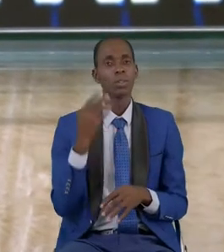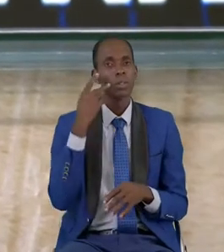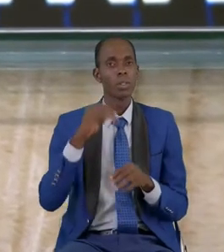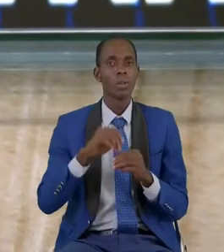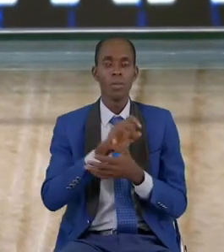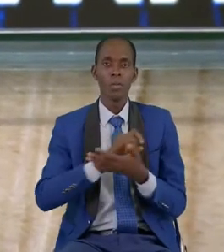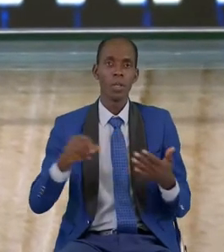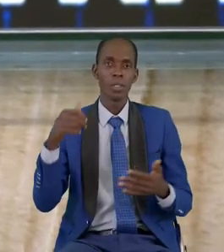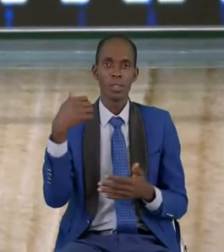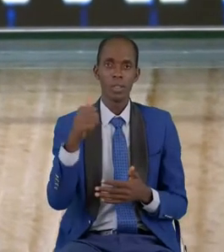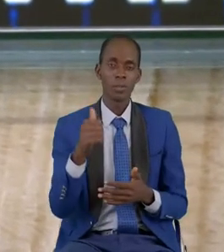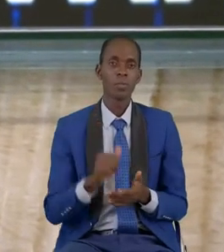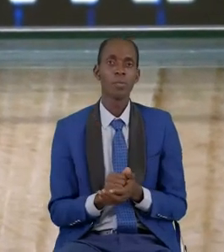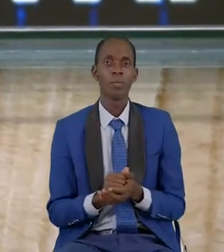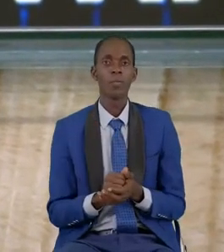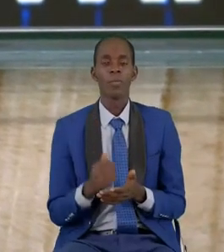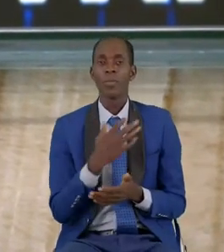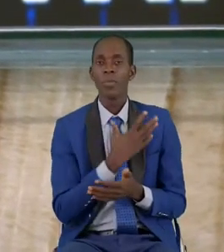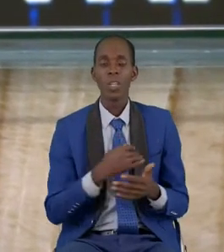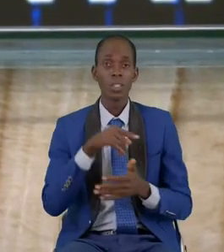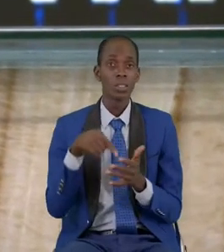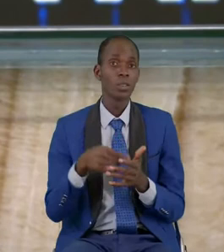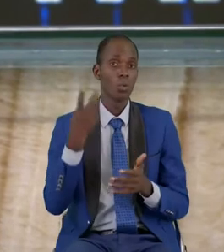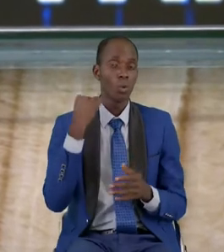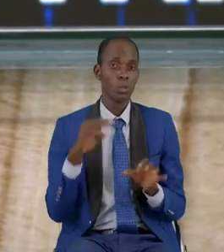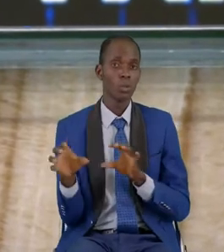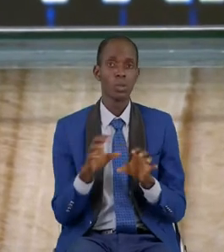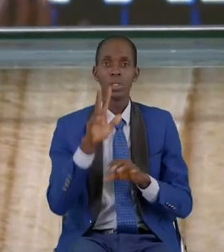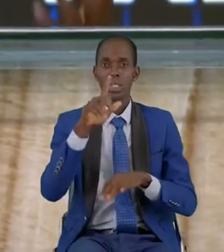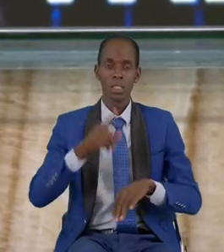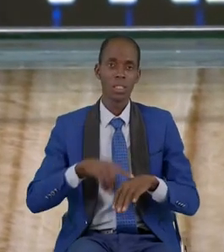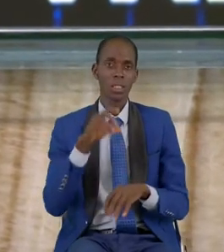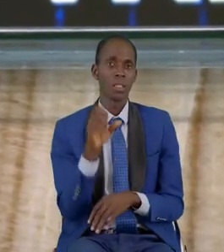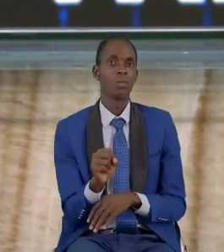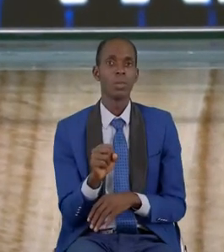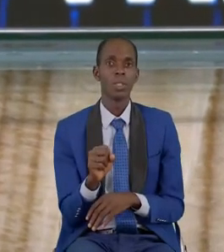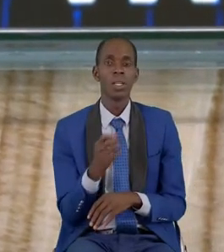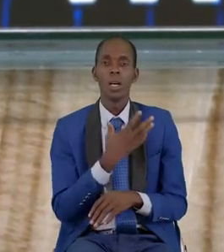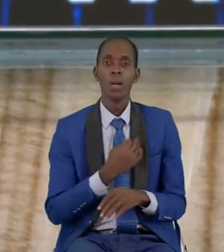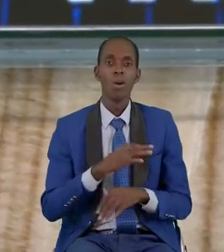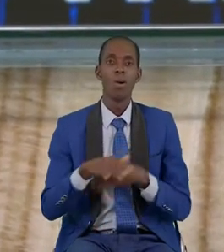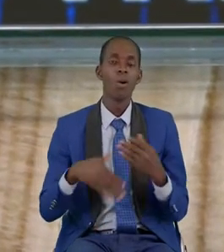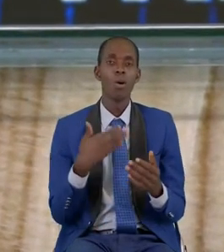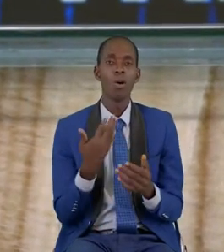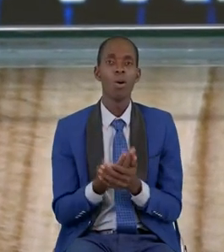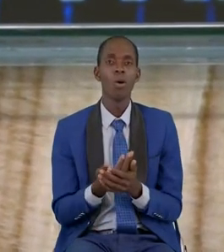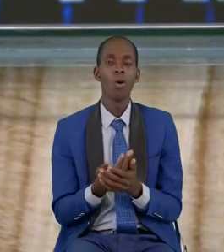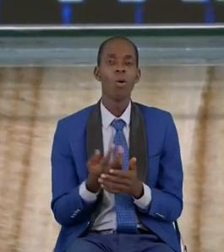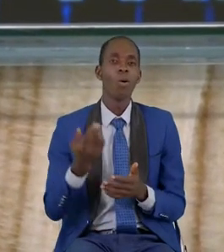verse 10, and this was done three times, and all were